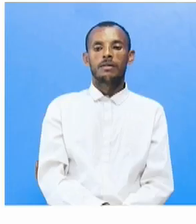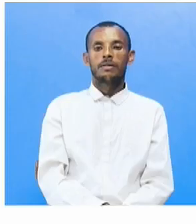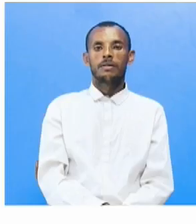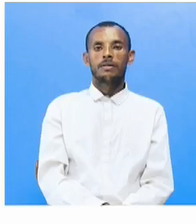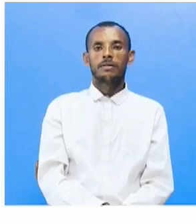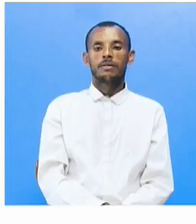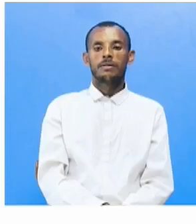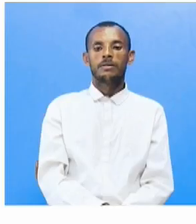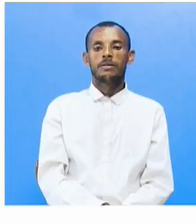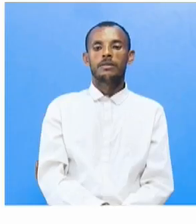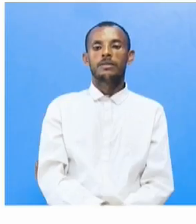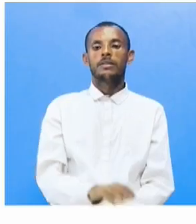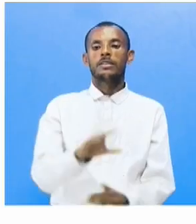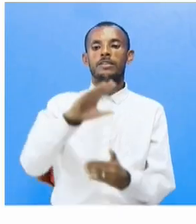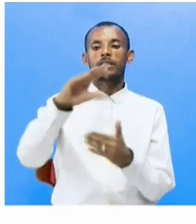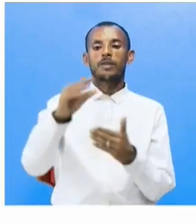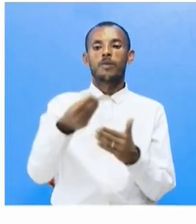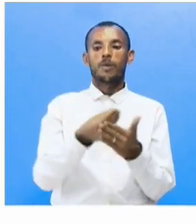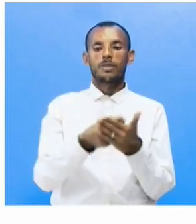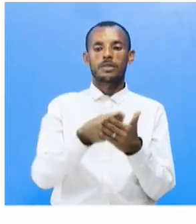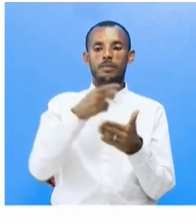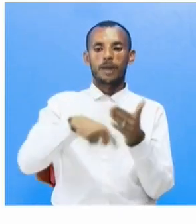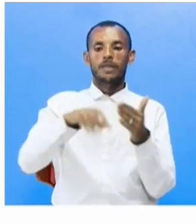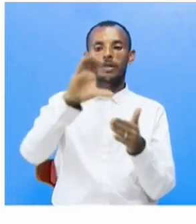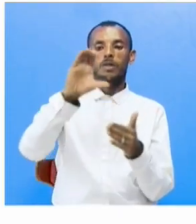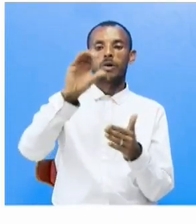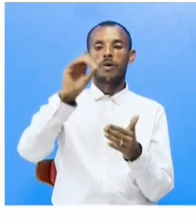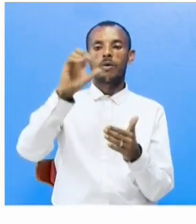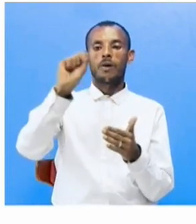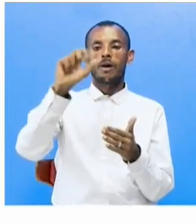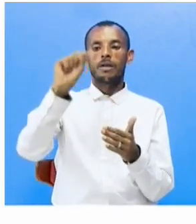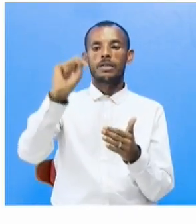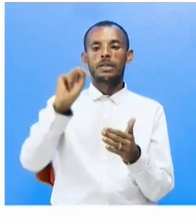the cost price. Calculate the cost